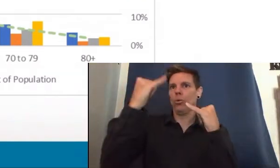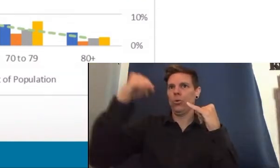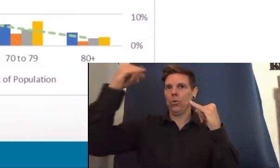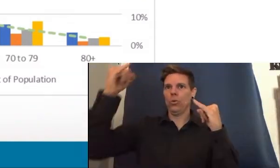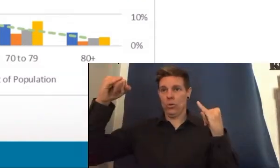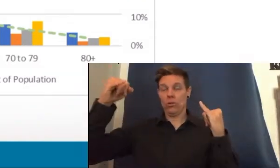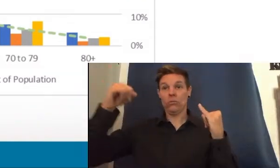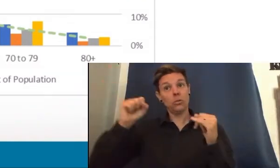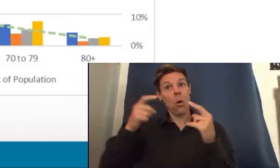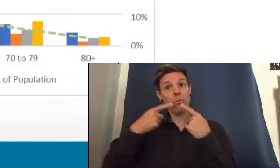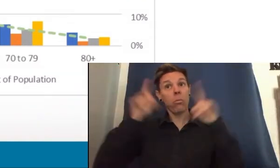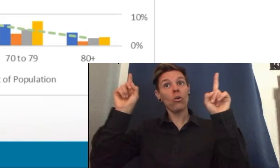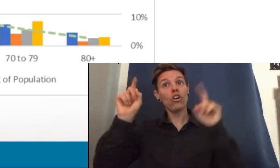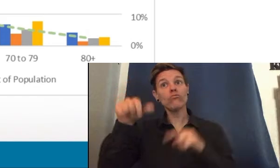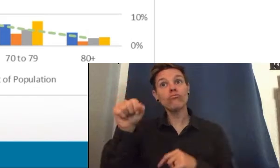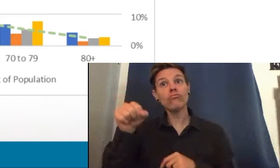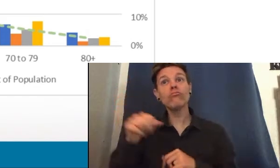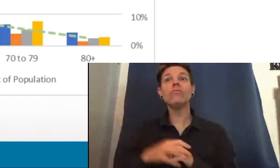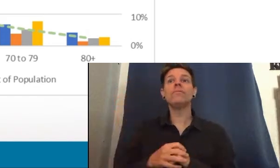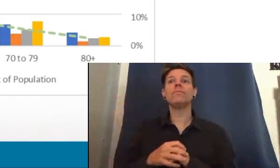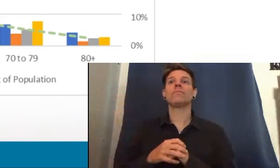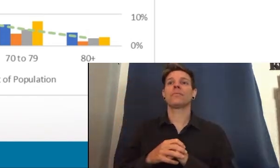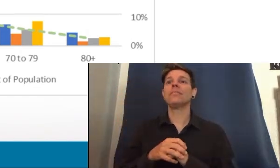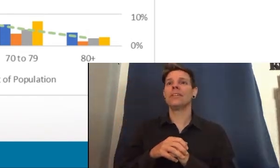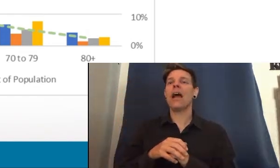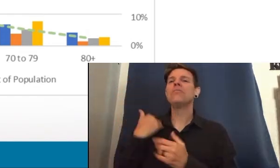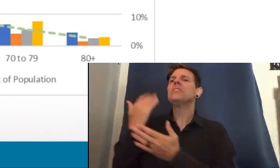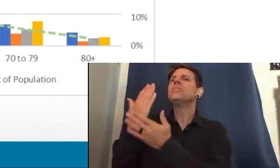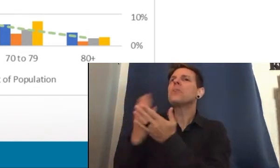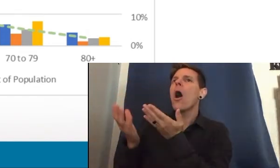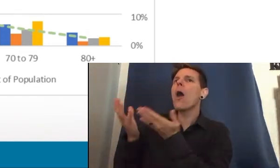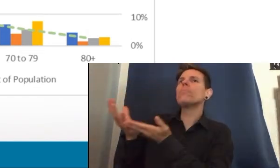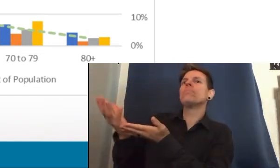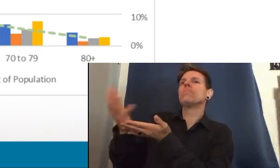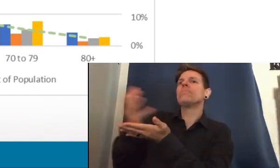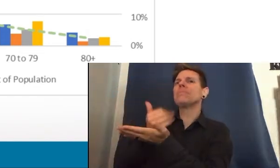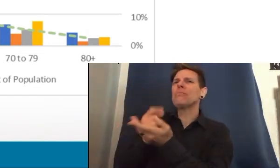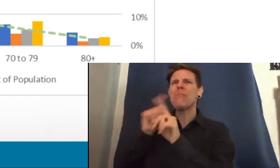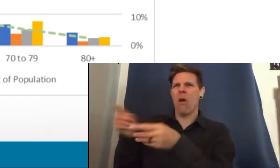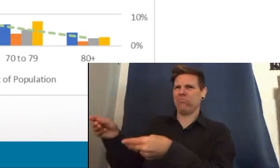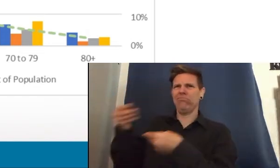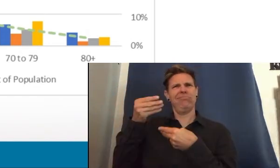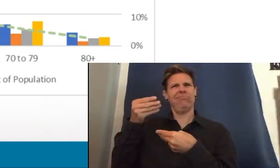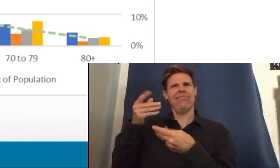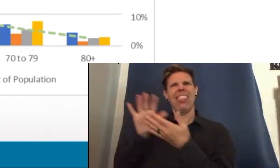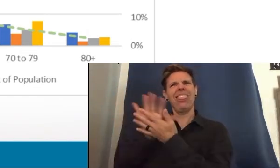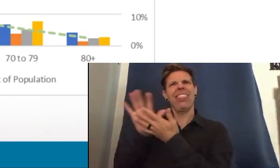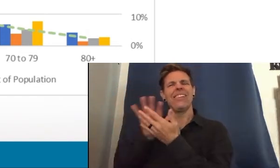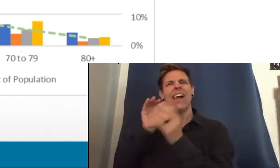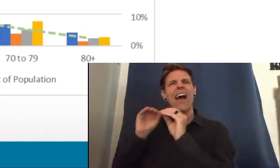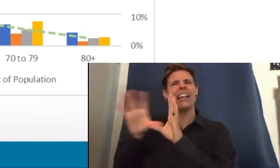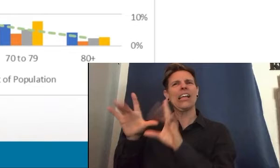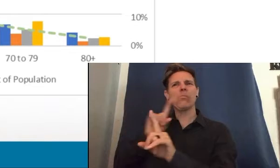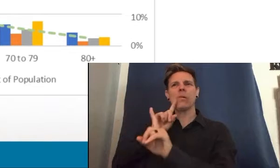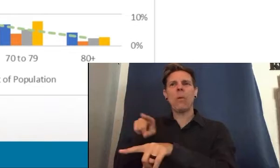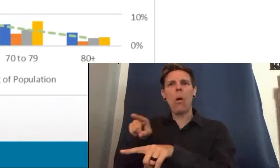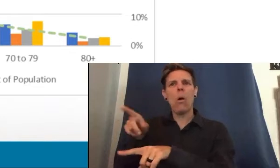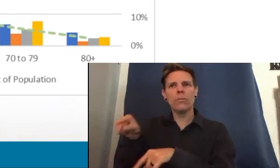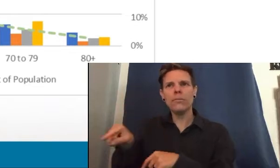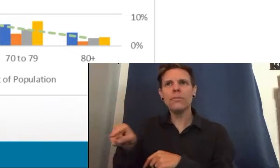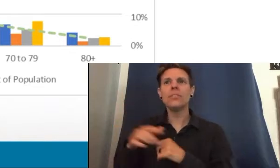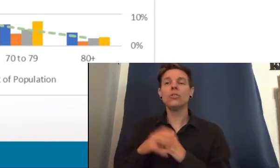vaccines, but it's also, there's some reporting phenomena that we talked about. And where the break point actually occurs, it turns out the younger people